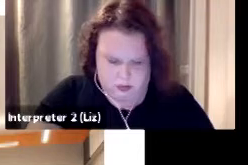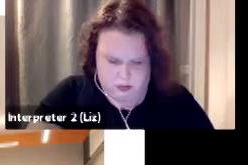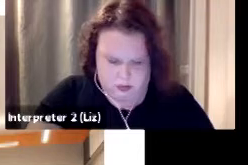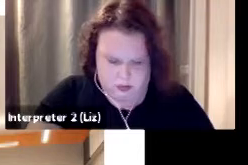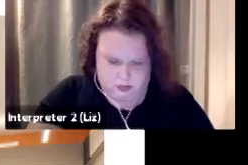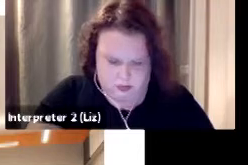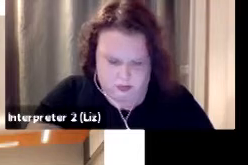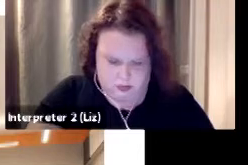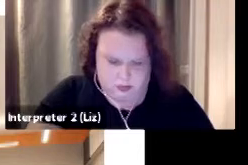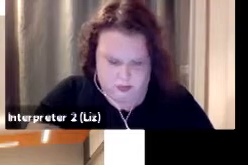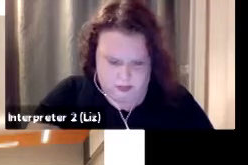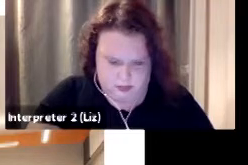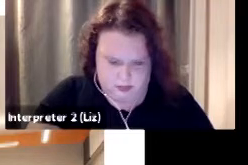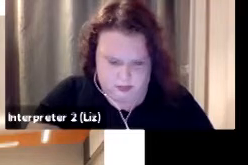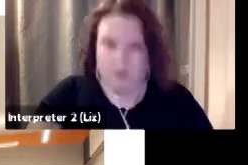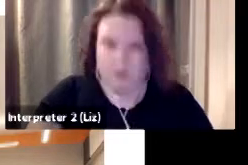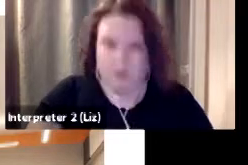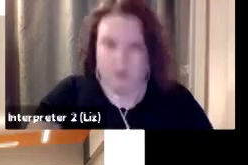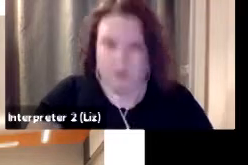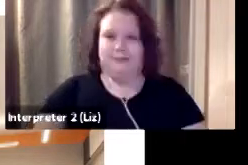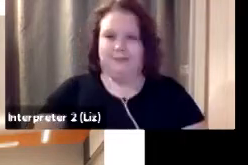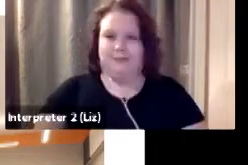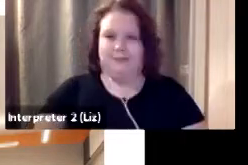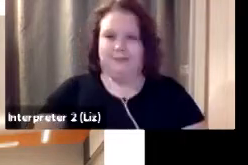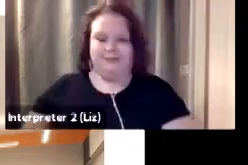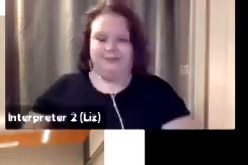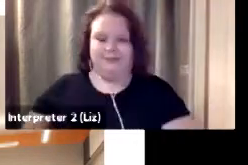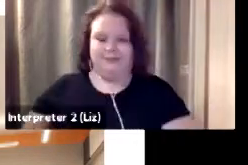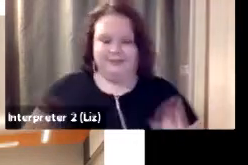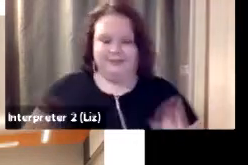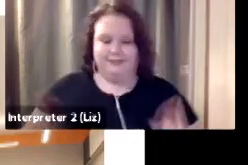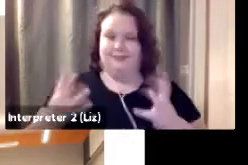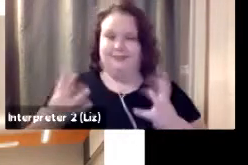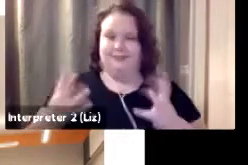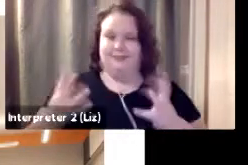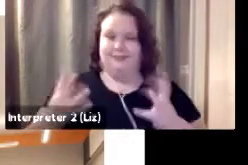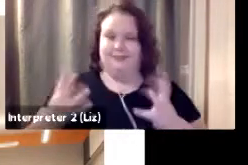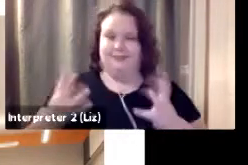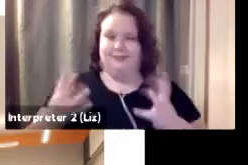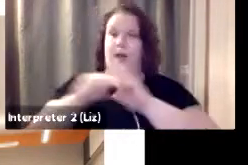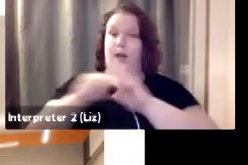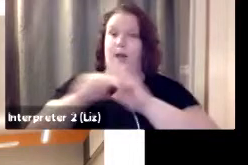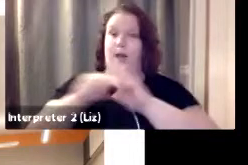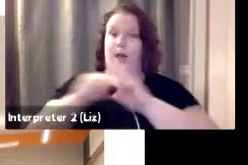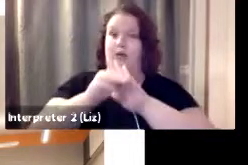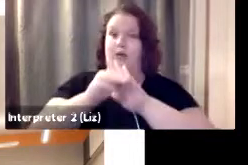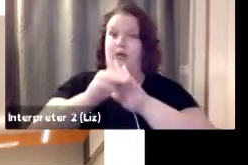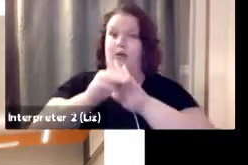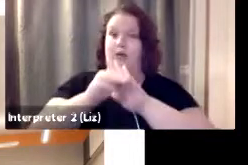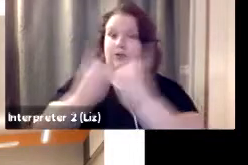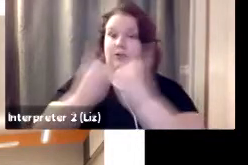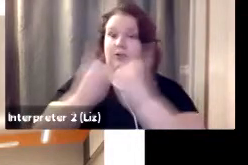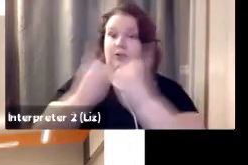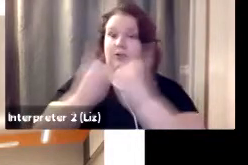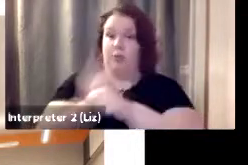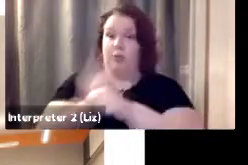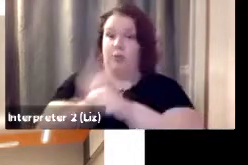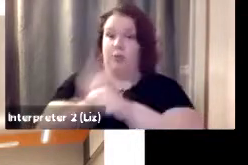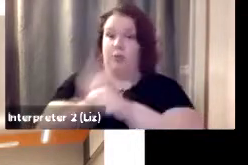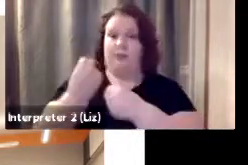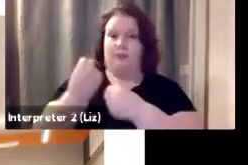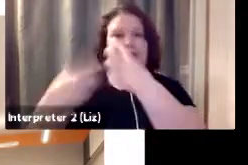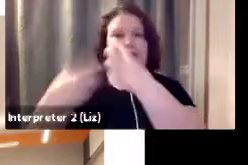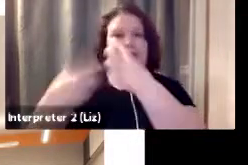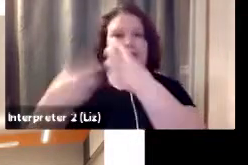model that the district had been using for several years and then tweaking on it over time just to